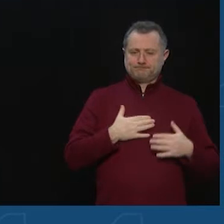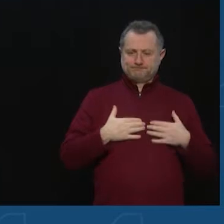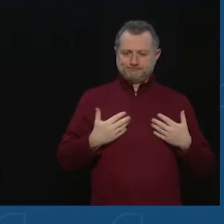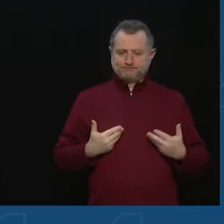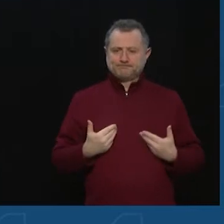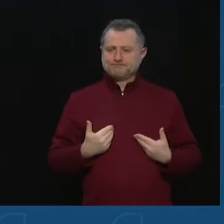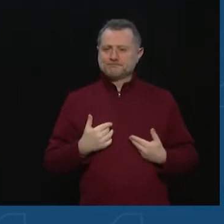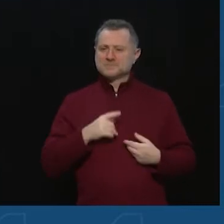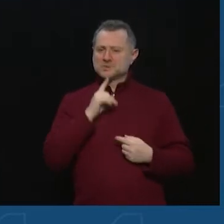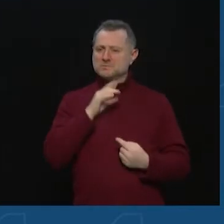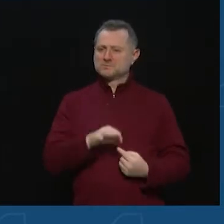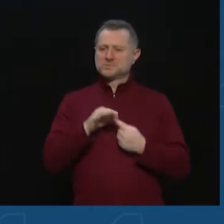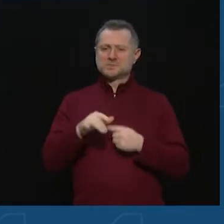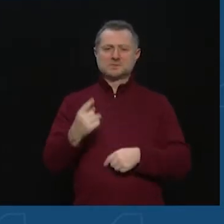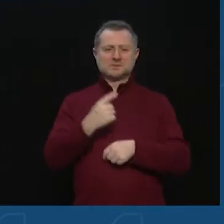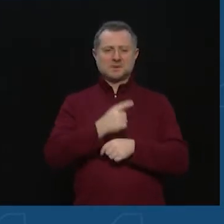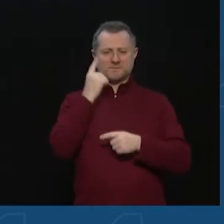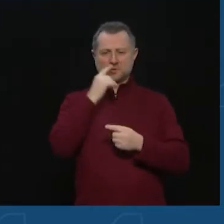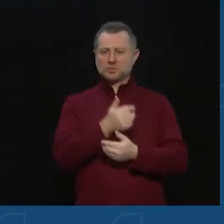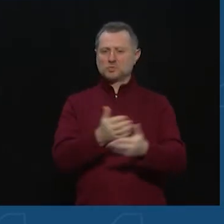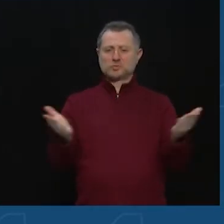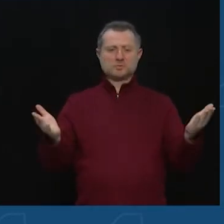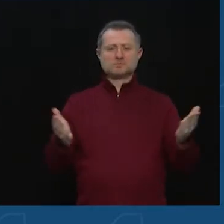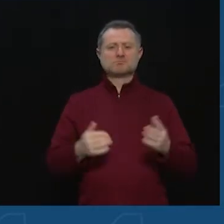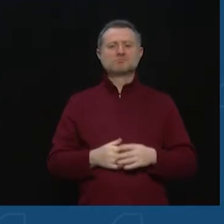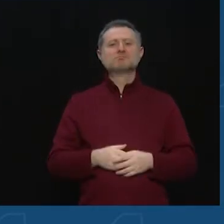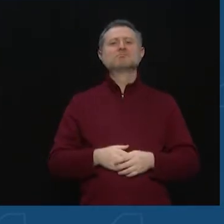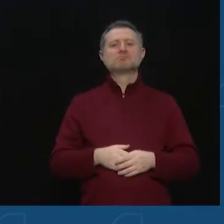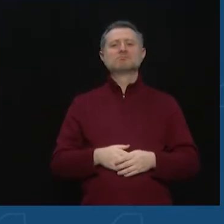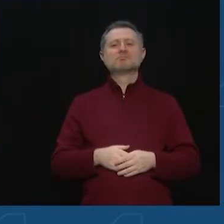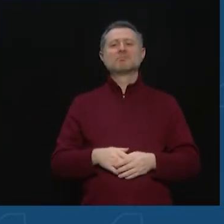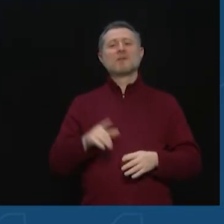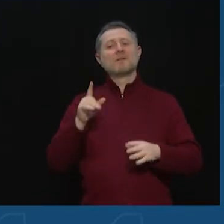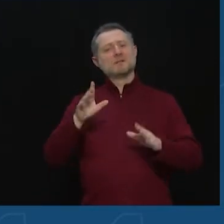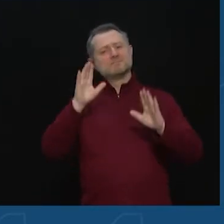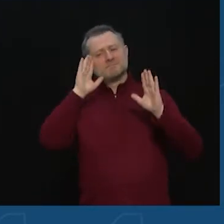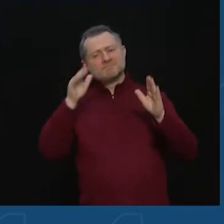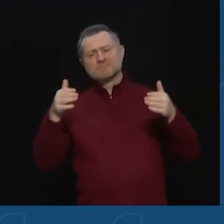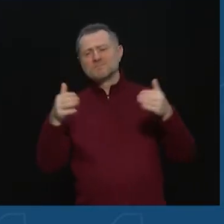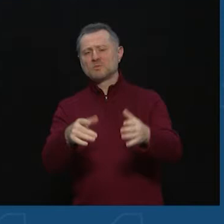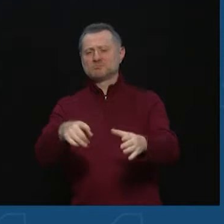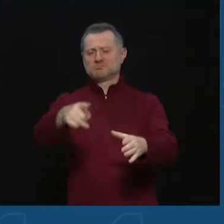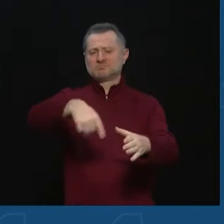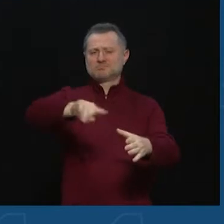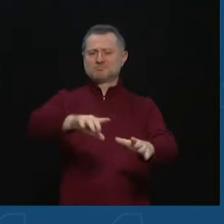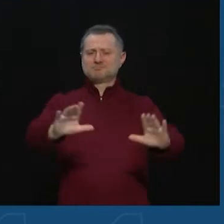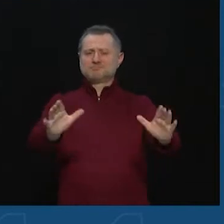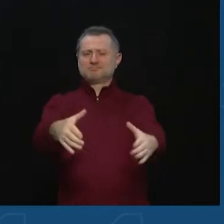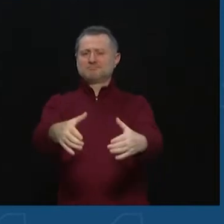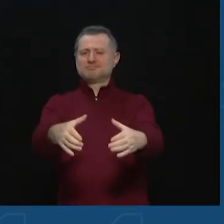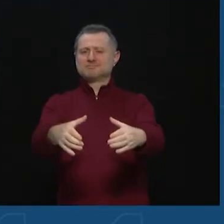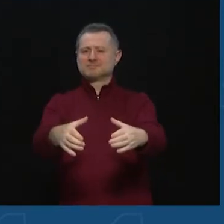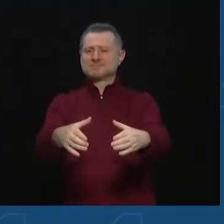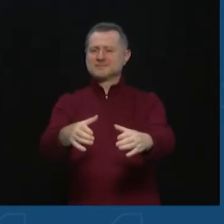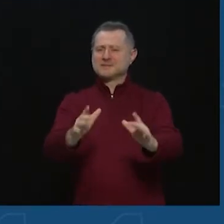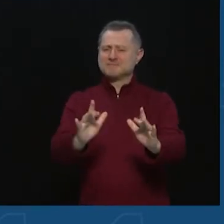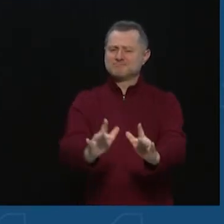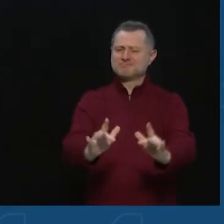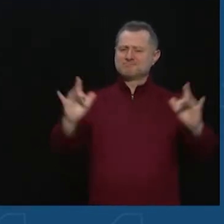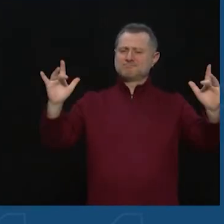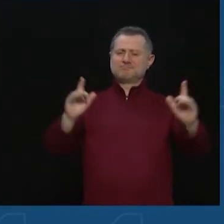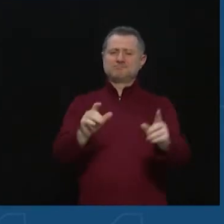accomplished, and truly you are an elite group of individuals. 16,000 people took the exam to be sitting where you